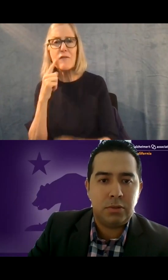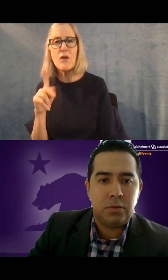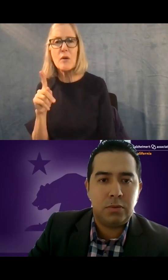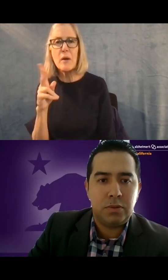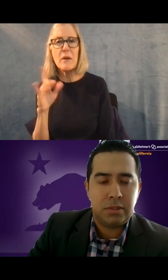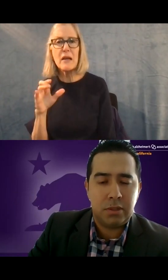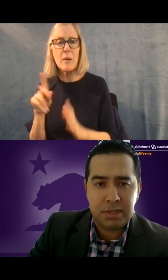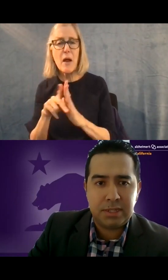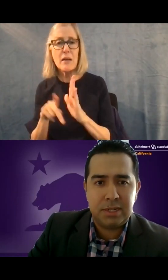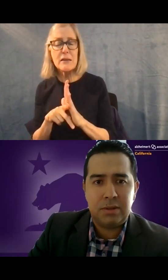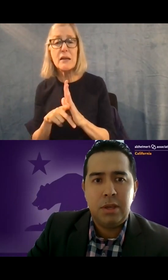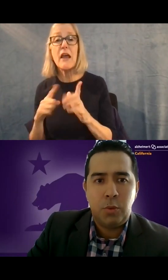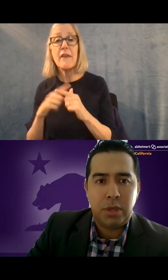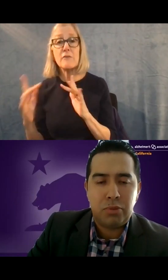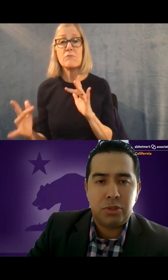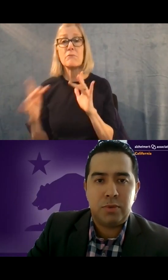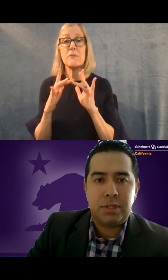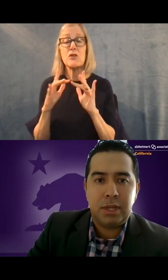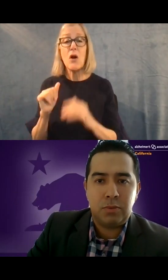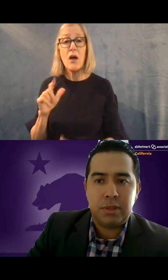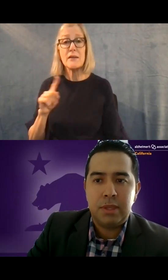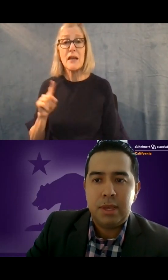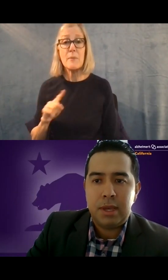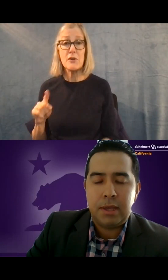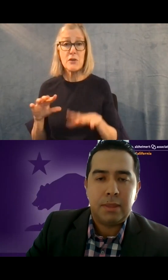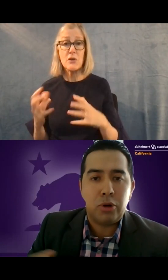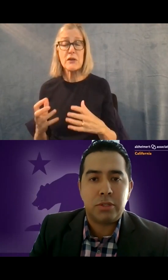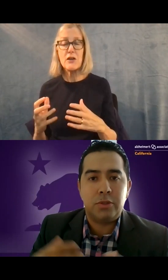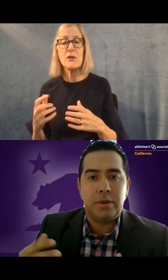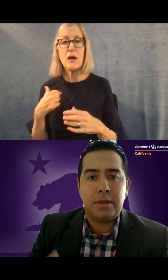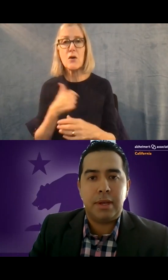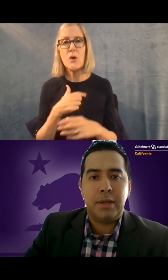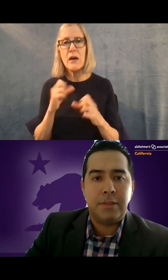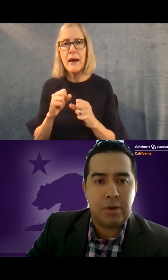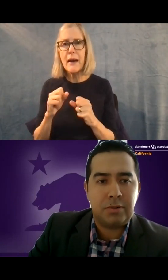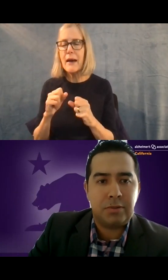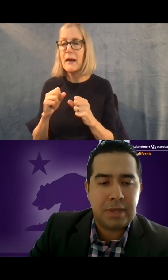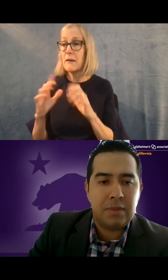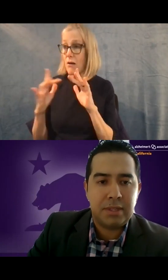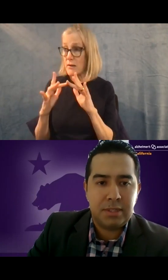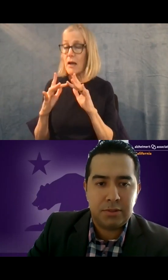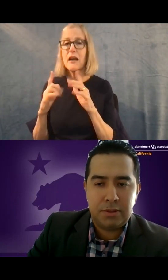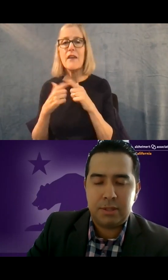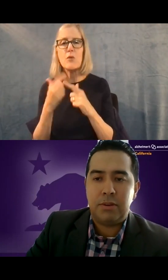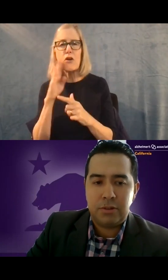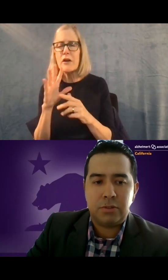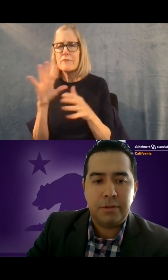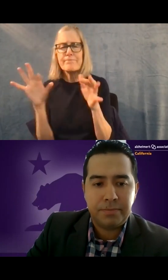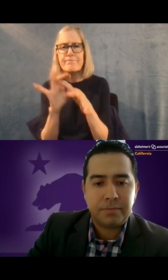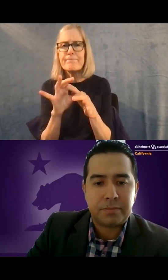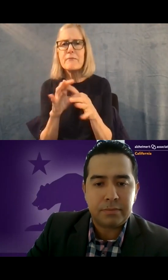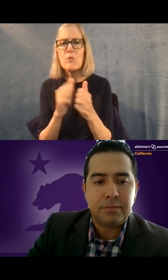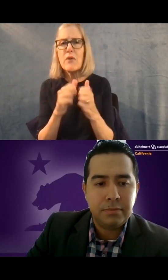out to the association, and we can put you in touch with the person doing the grassroots advocacy so you can tell your